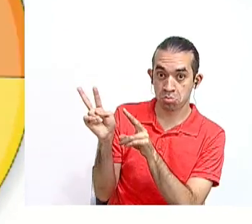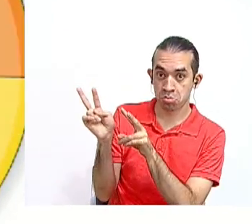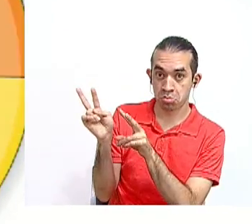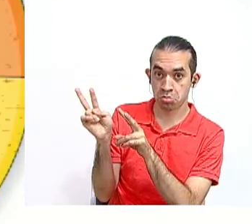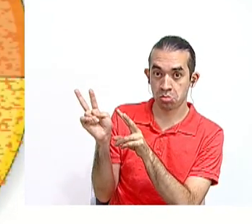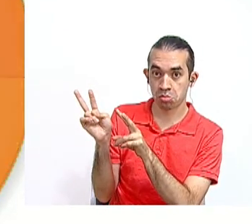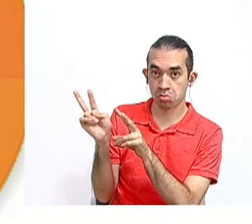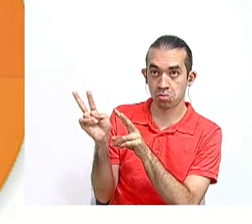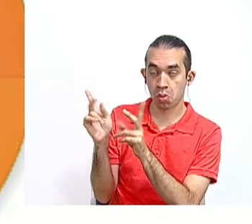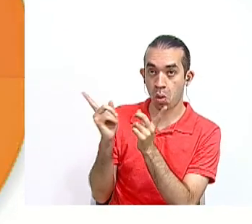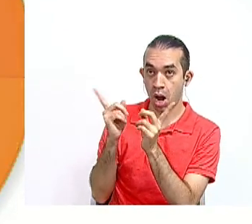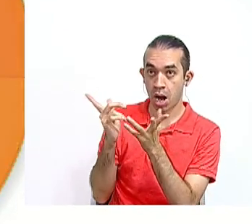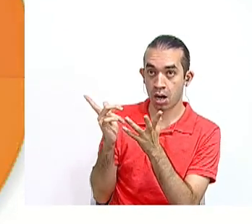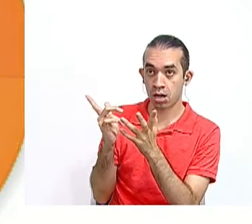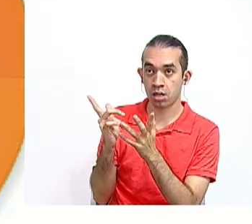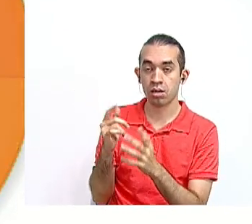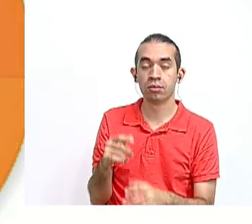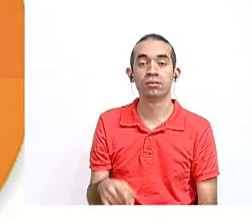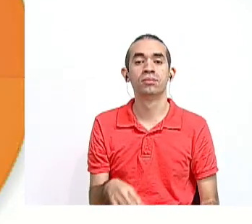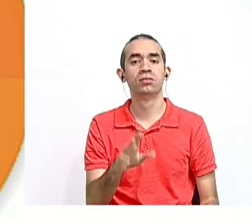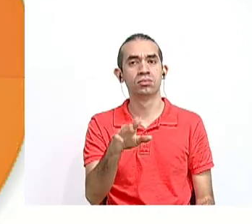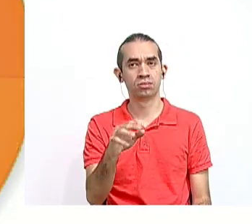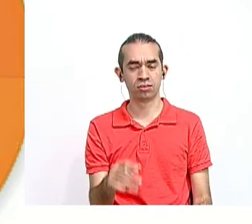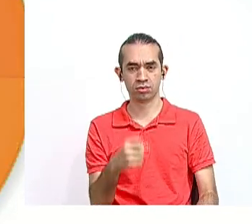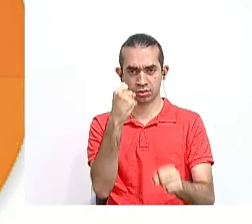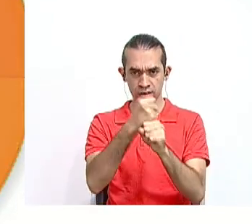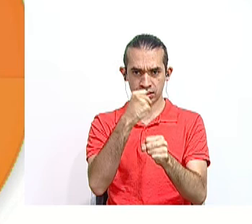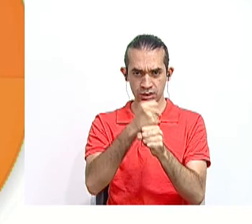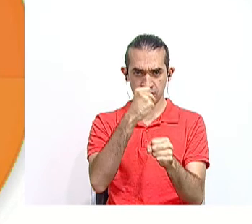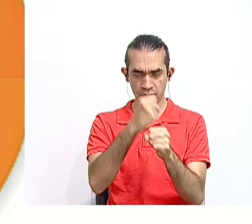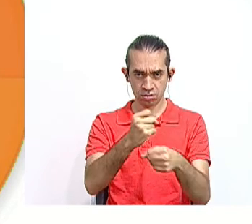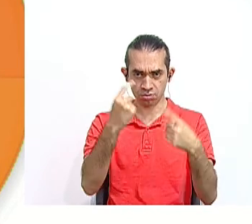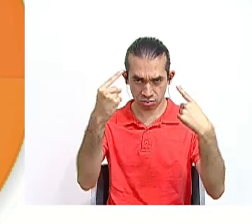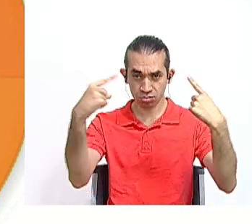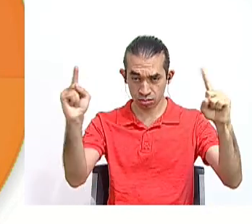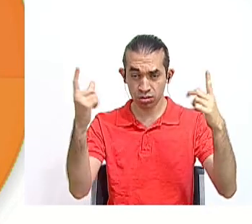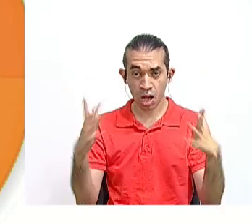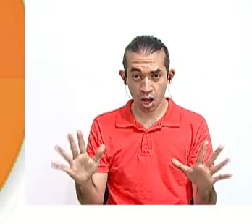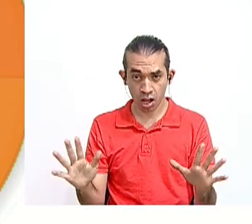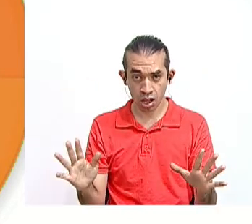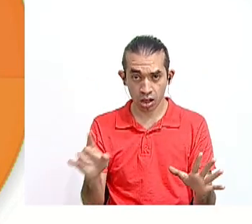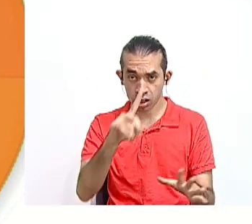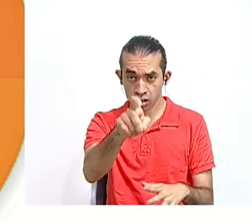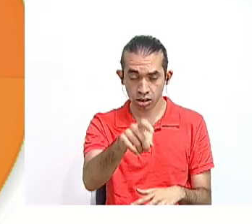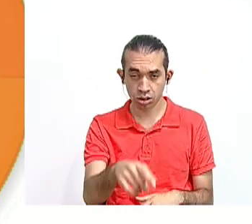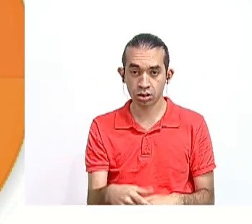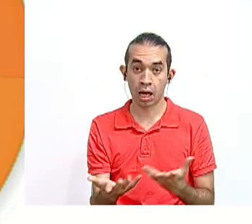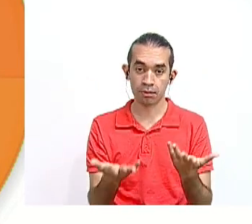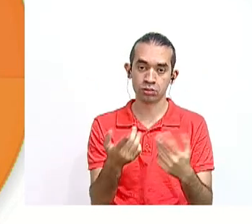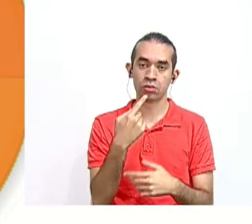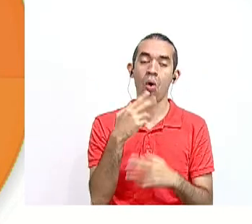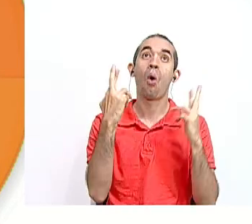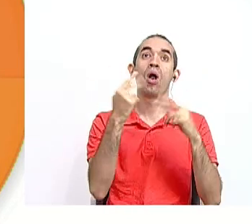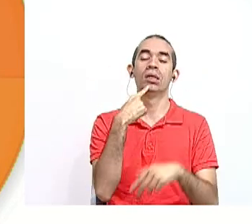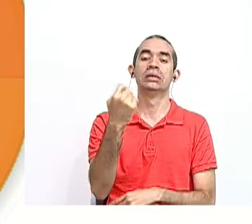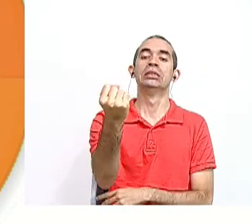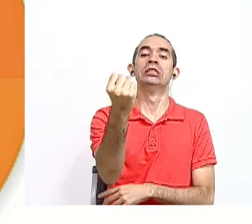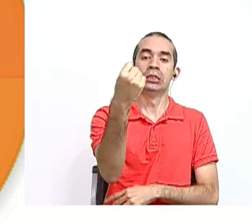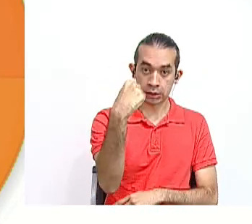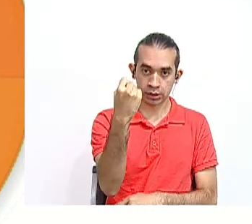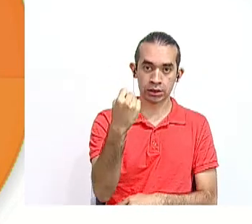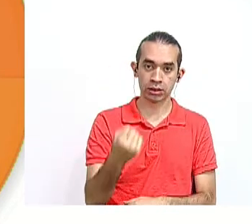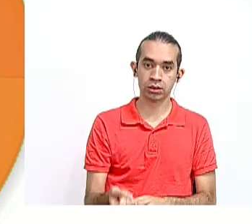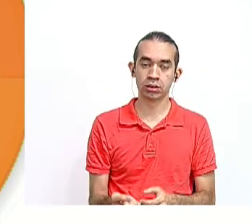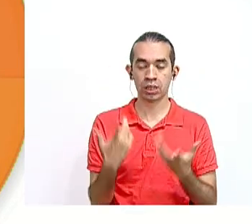there. Let's see which is the question. Did I carry out the tasks? I hope you're saying yes at home, that you carried out